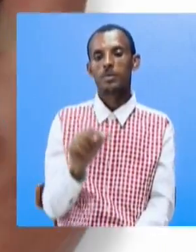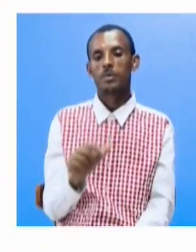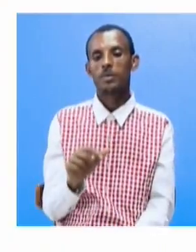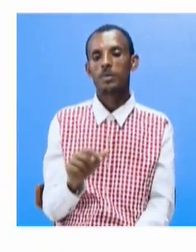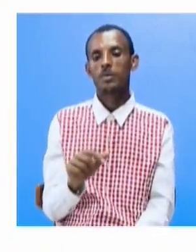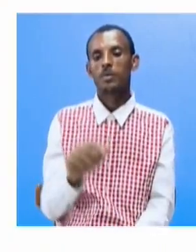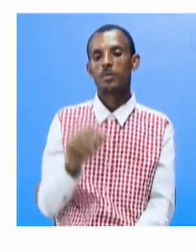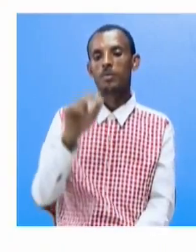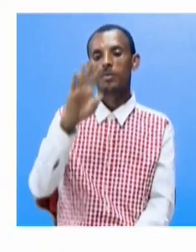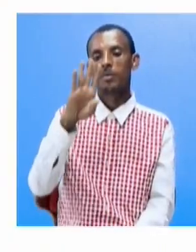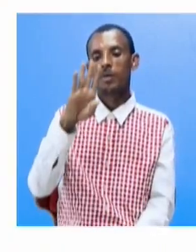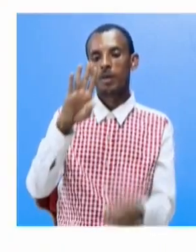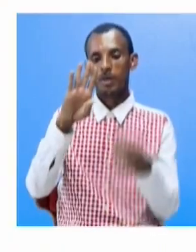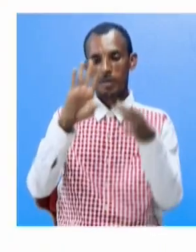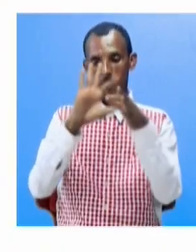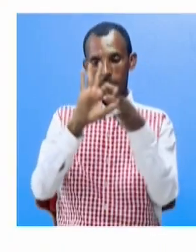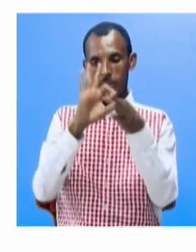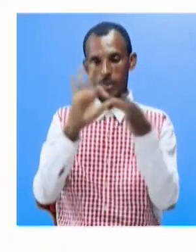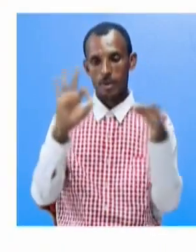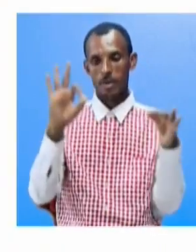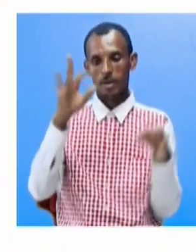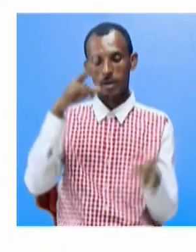4 meters